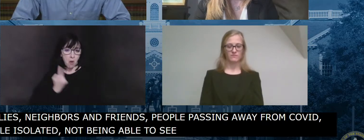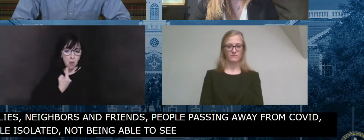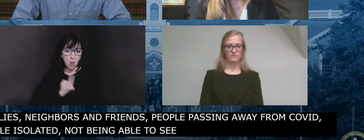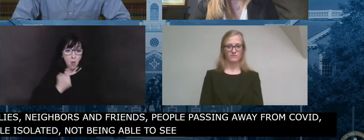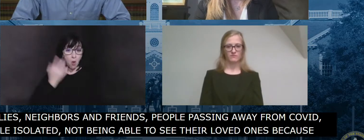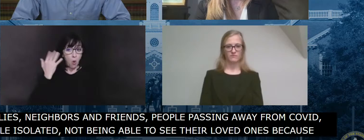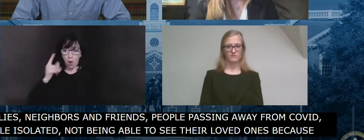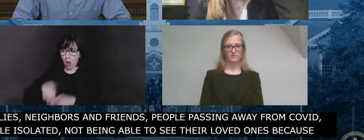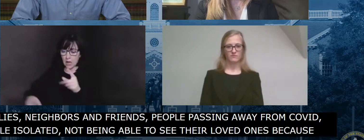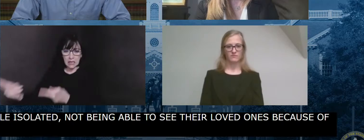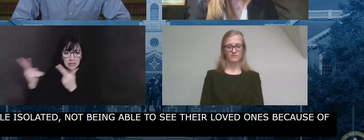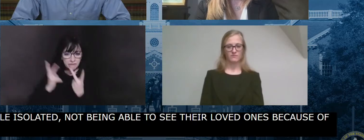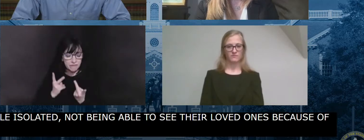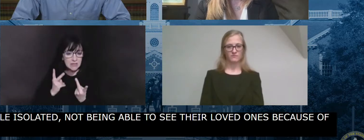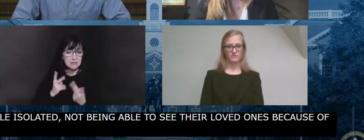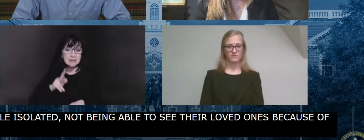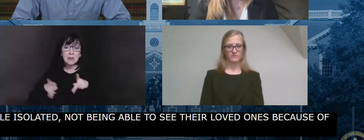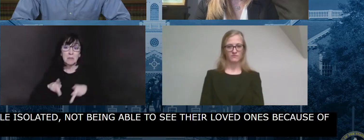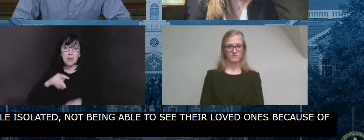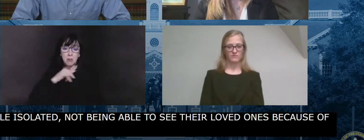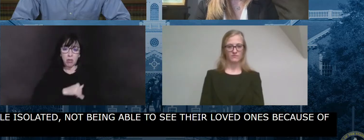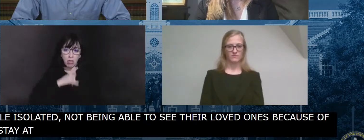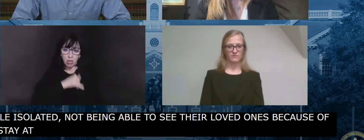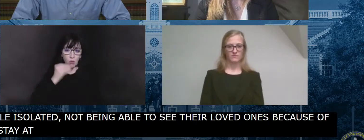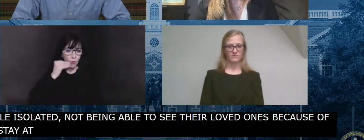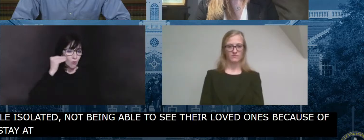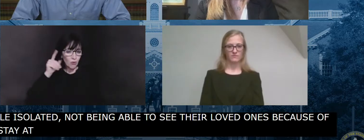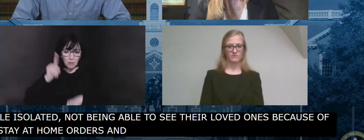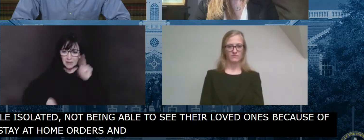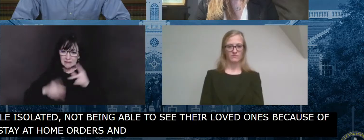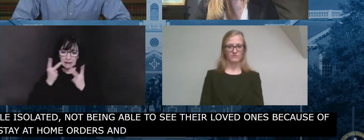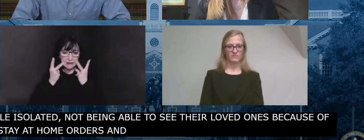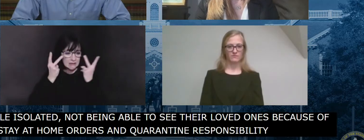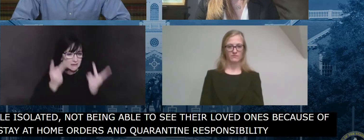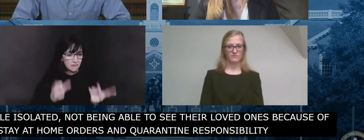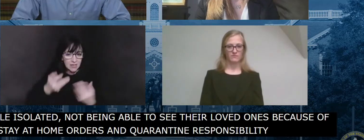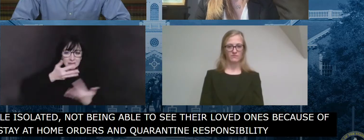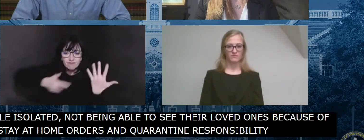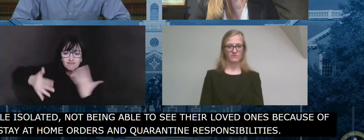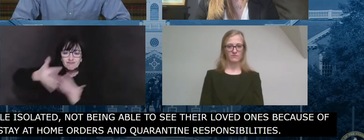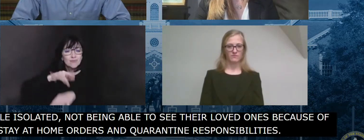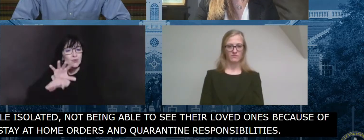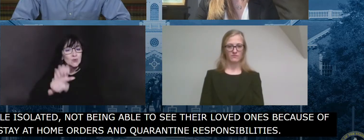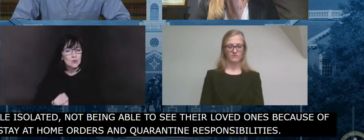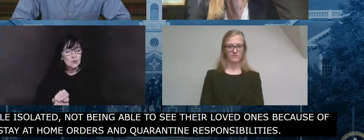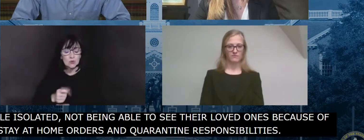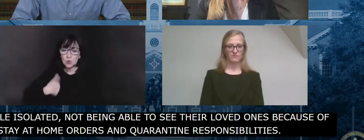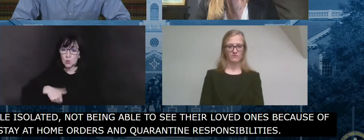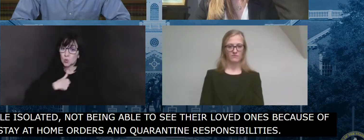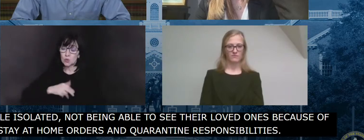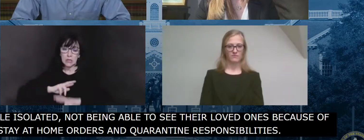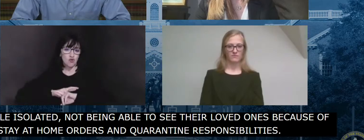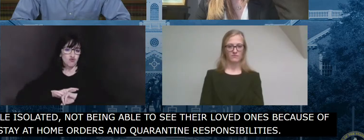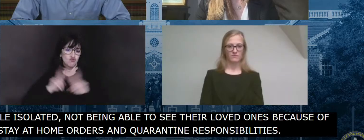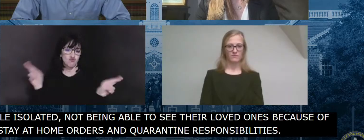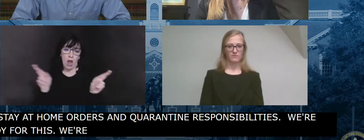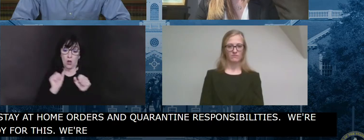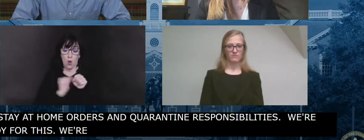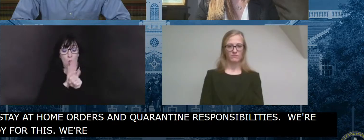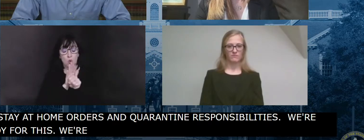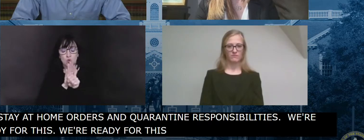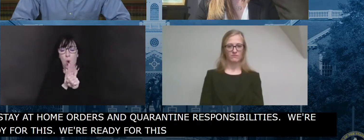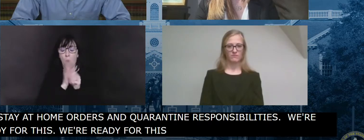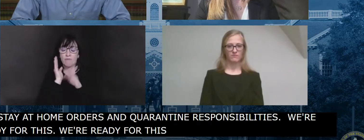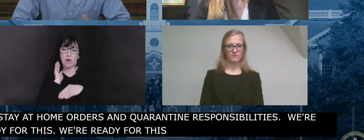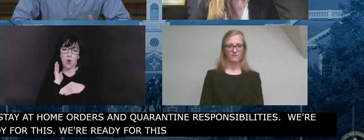and quarantine responsibilities. We're ready for this. We're ready for this vaccine. And I can